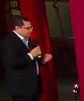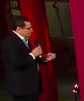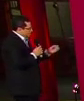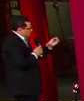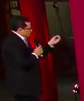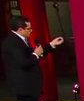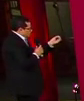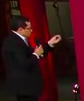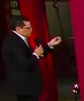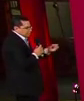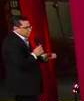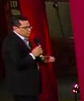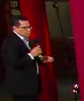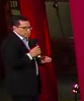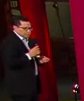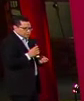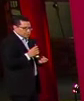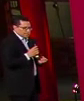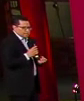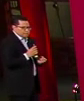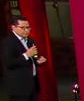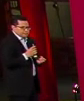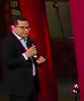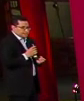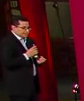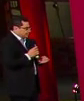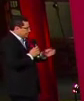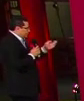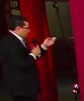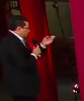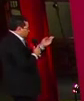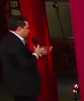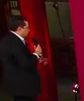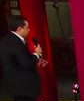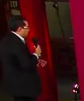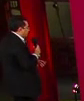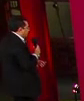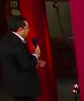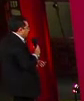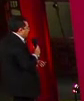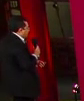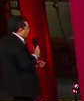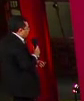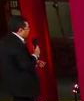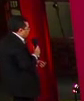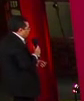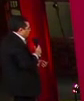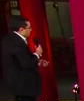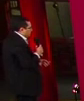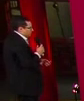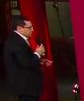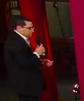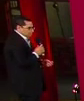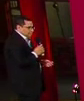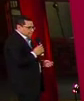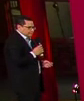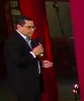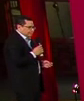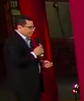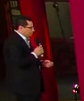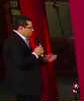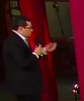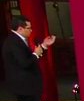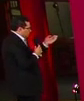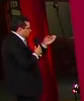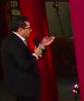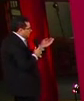10.33% was the stable group. We had a slightly higher percentage that was the